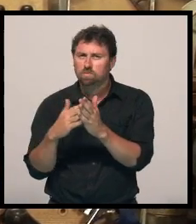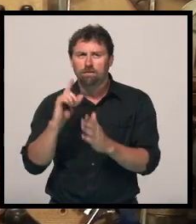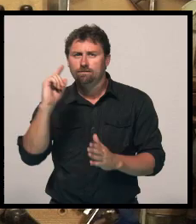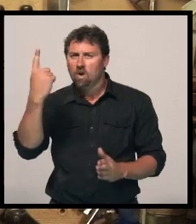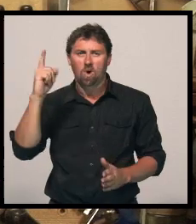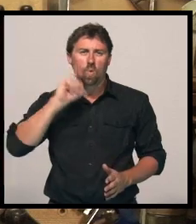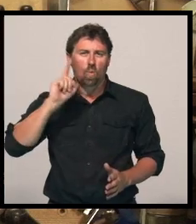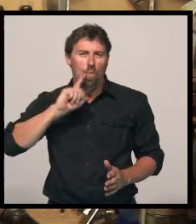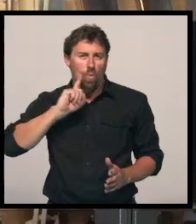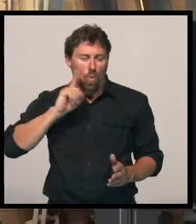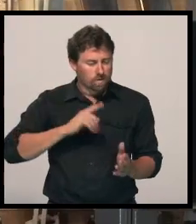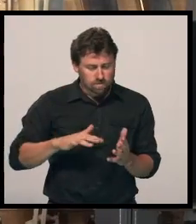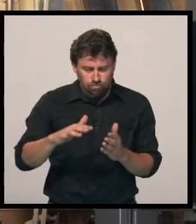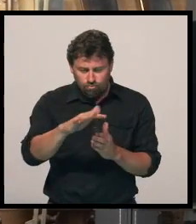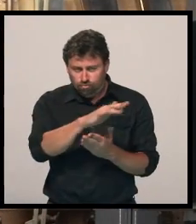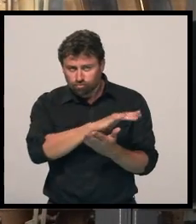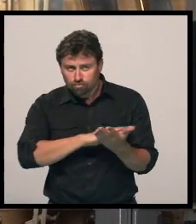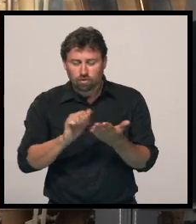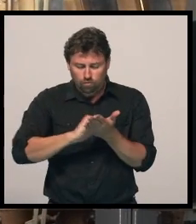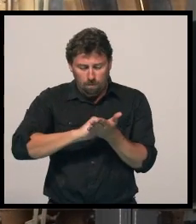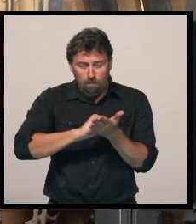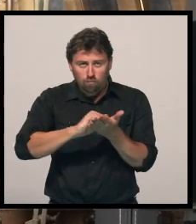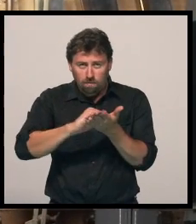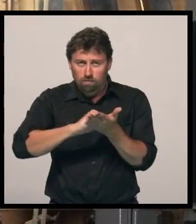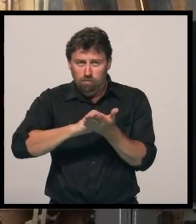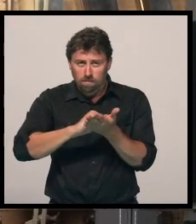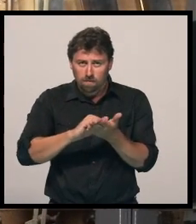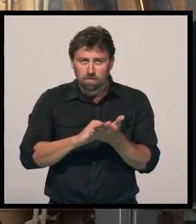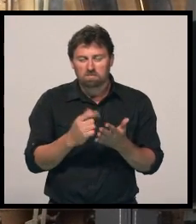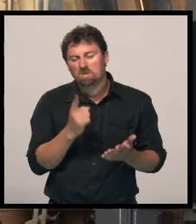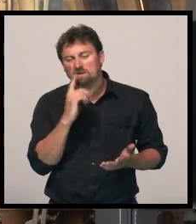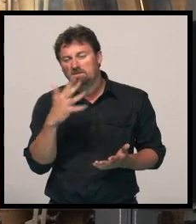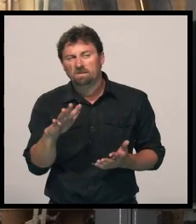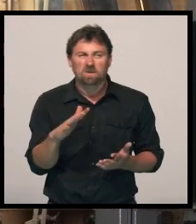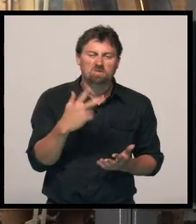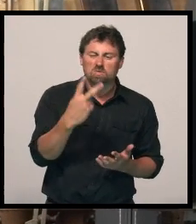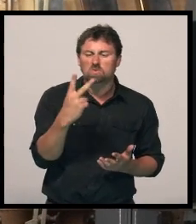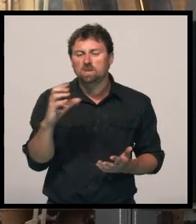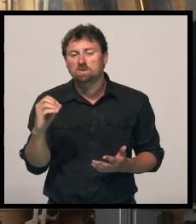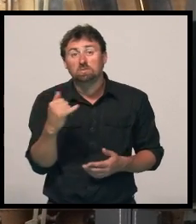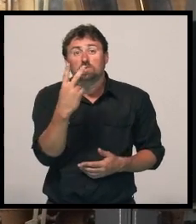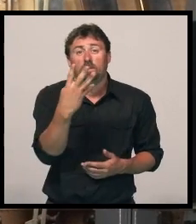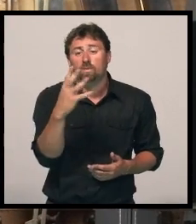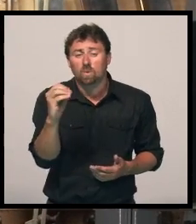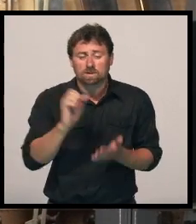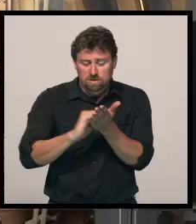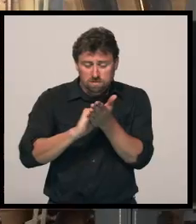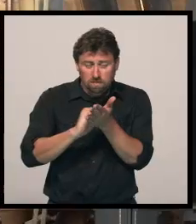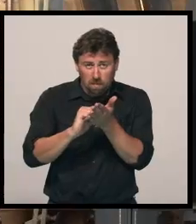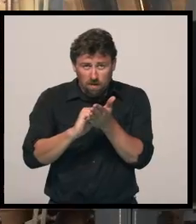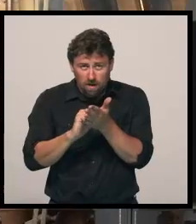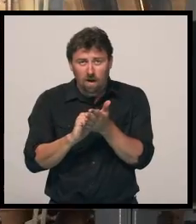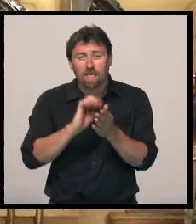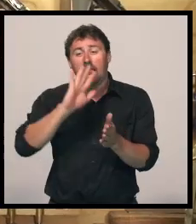lick of water and then rub it back and sand it back with 150, 220, 240 and finally